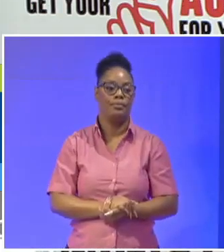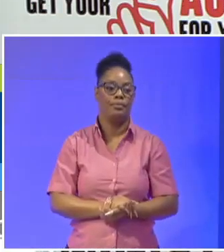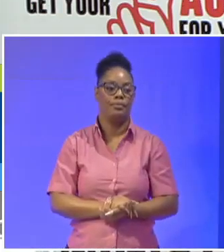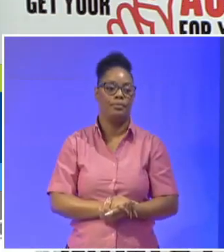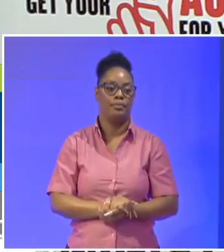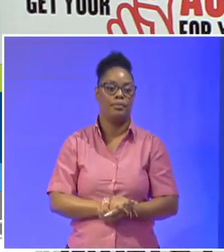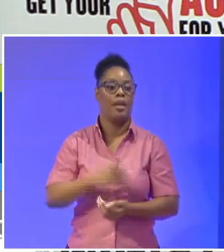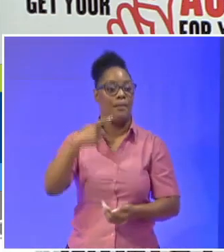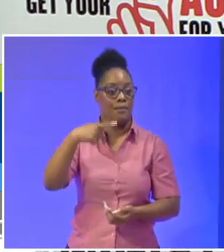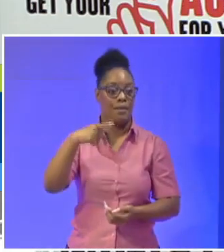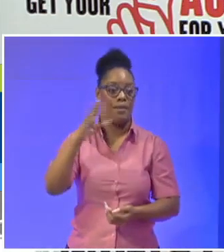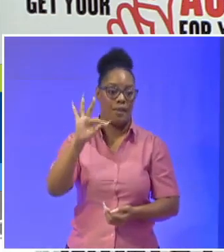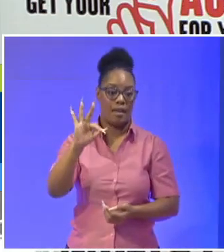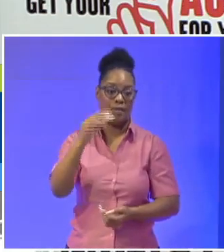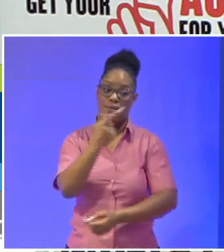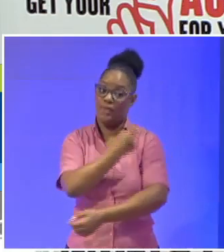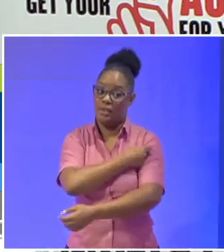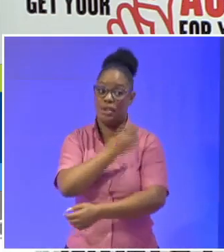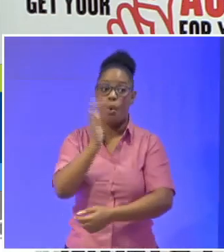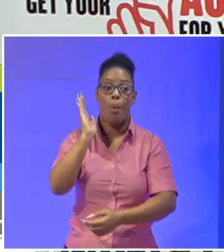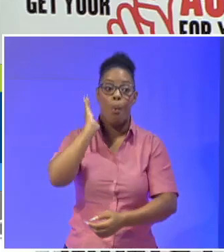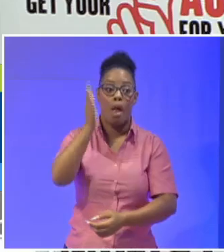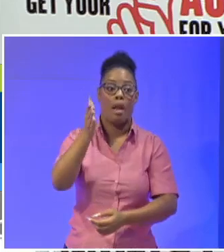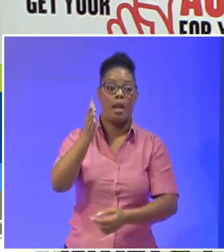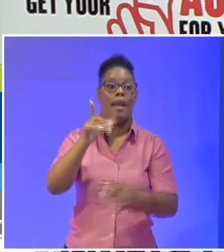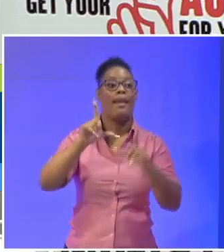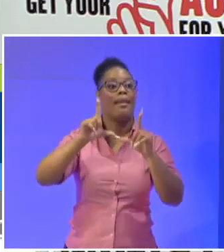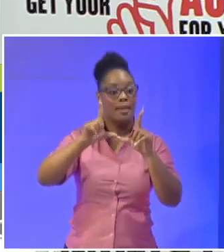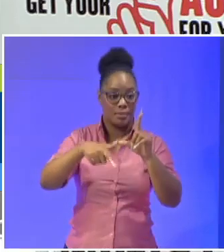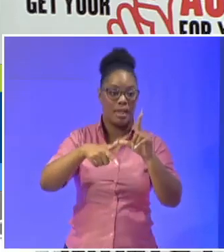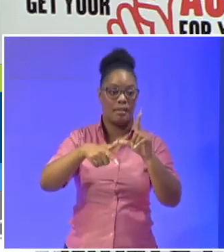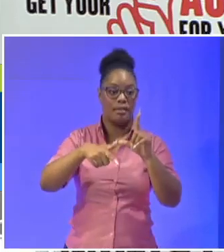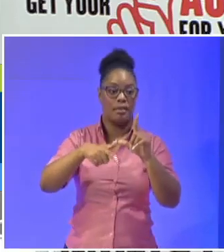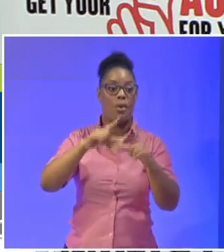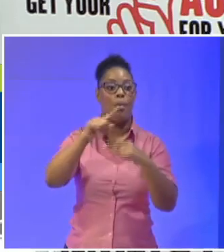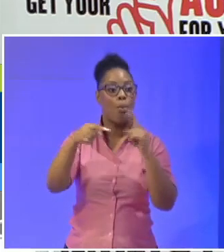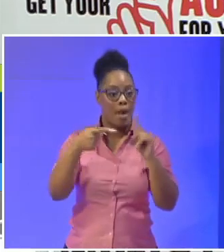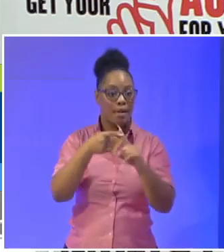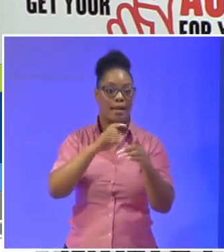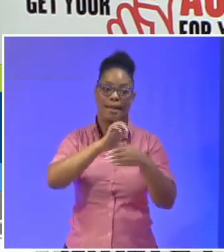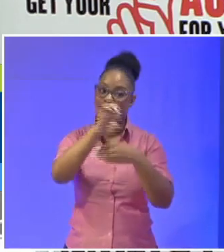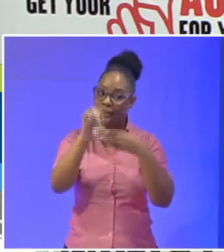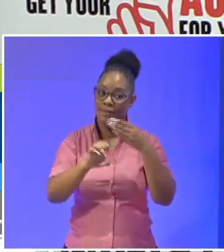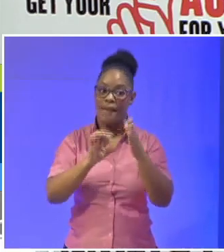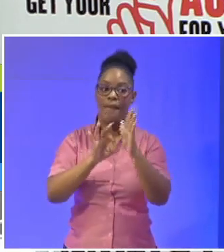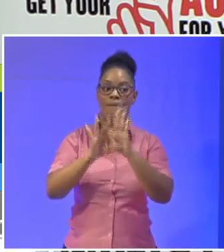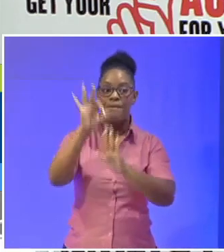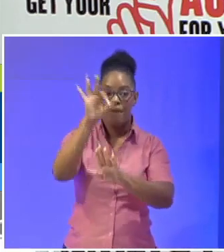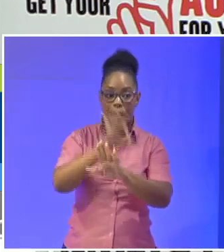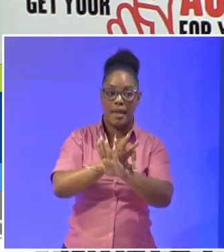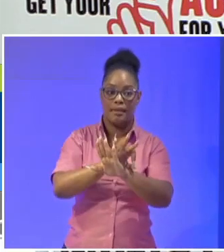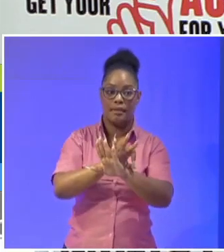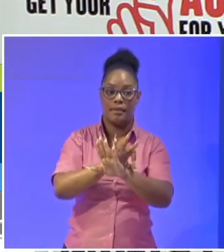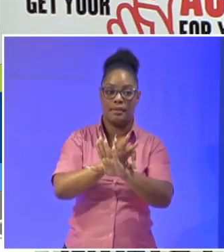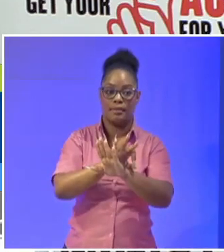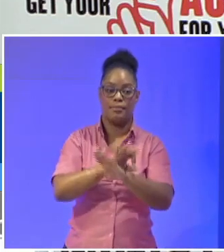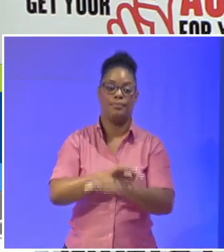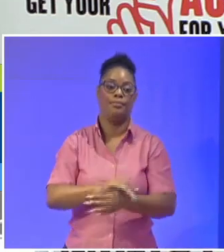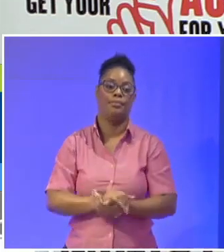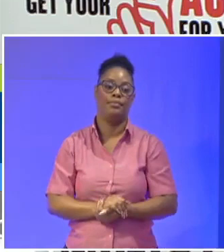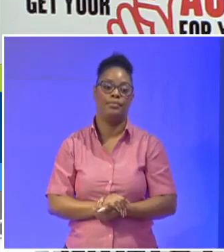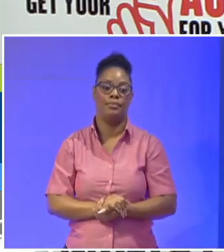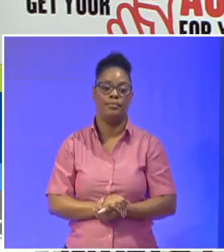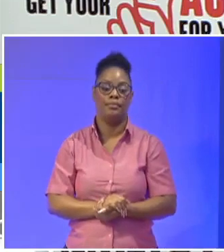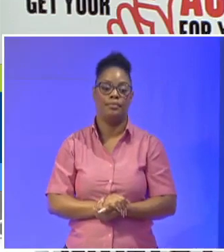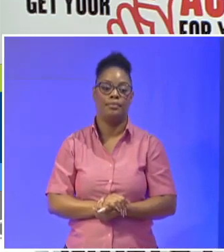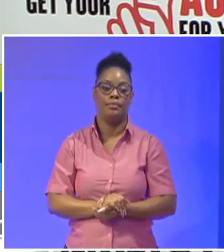vaccines will expire at the end of February 2022. So basically, for